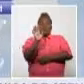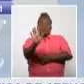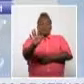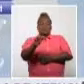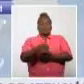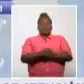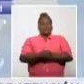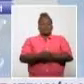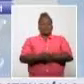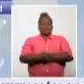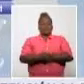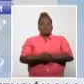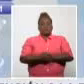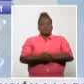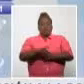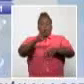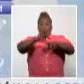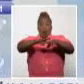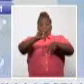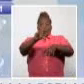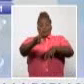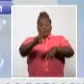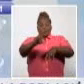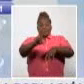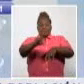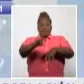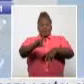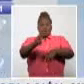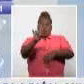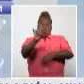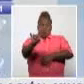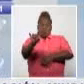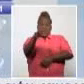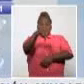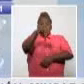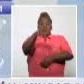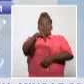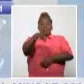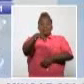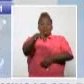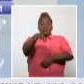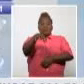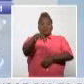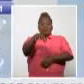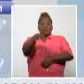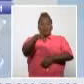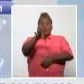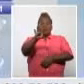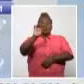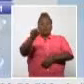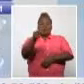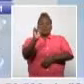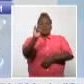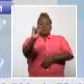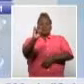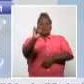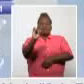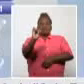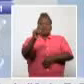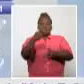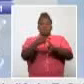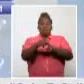Holguín with 9, Pinal del Rio with 8.6 per 100,000 inhabitants, Artemisa 6,